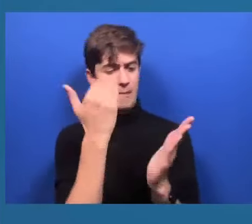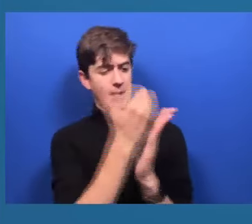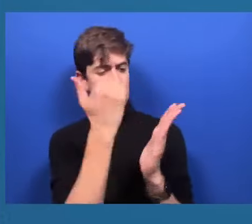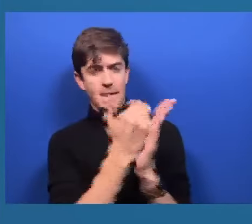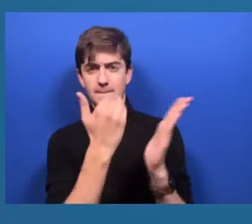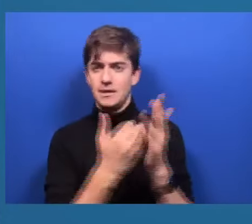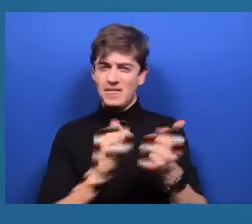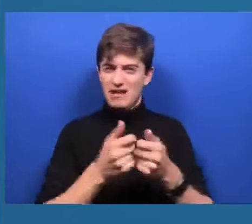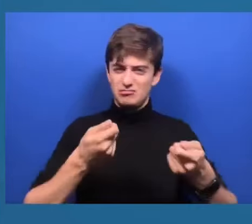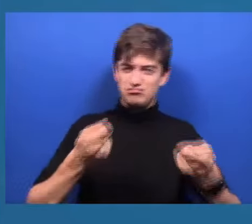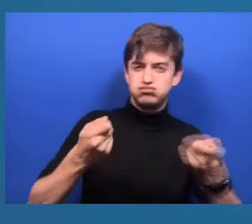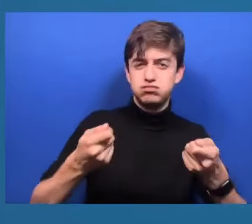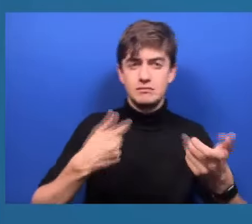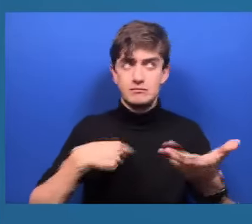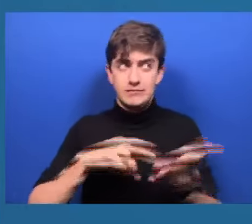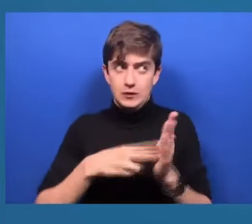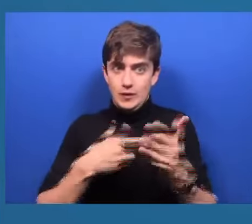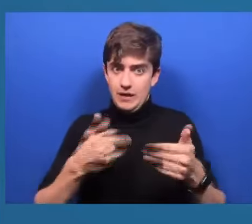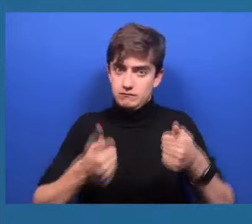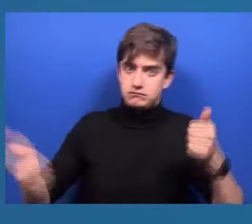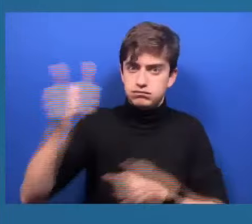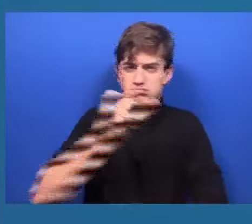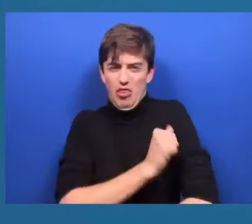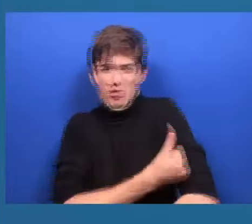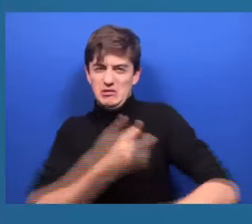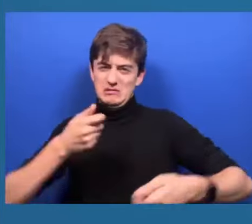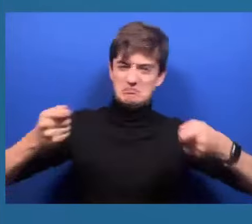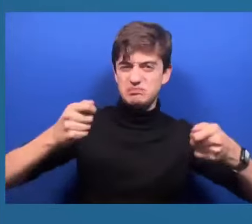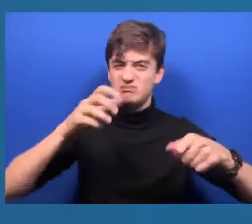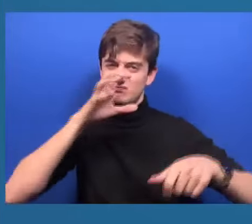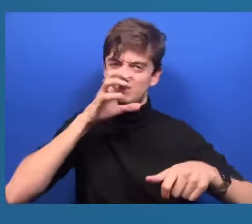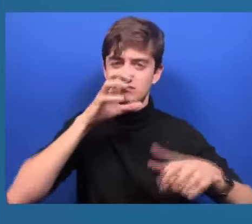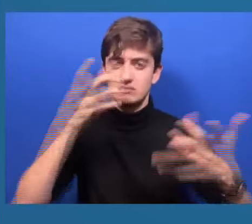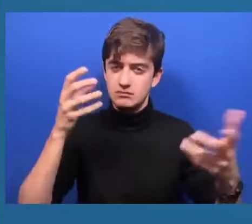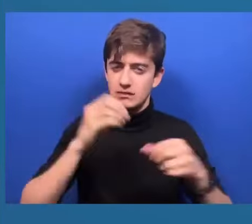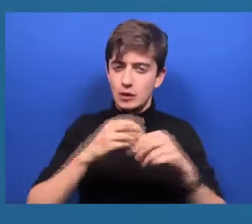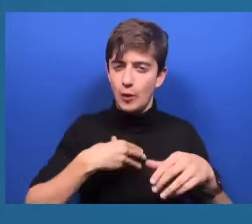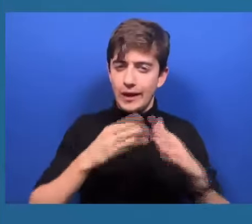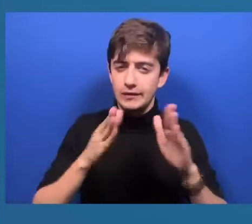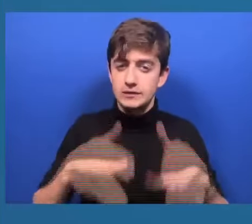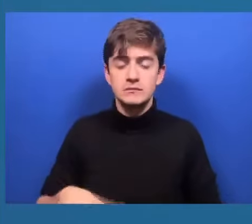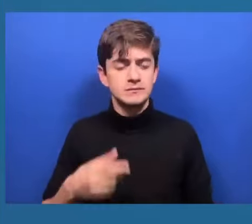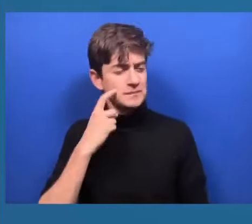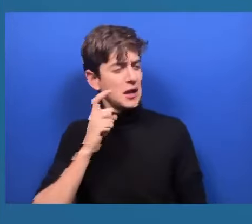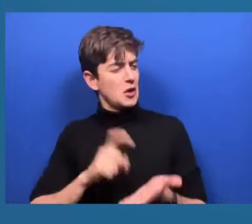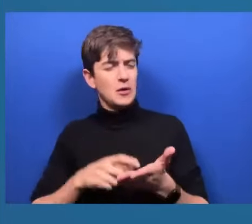House. I will say he seems to have a particular disdain for black women.